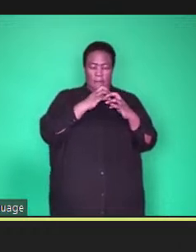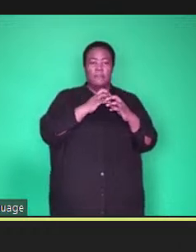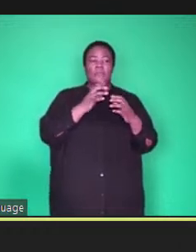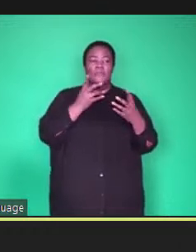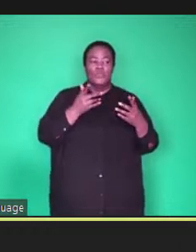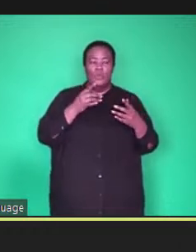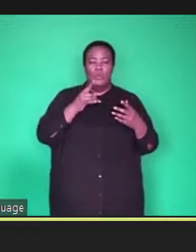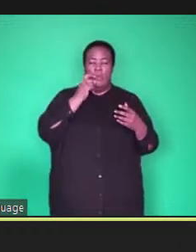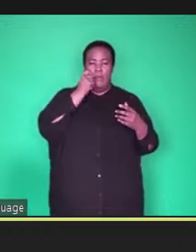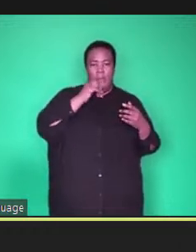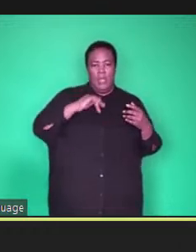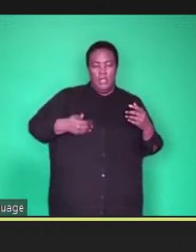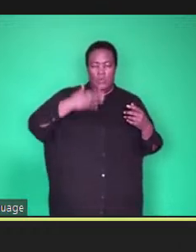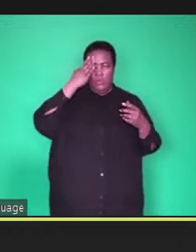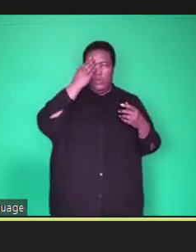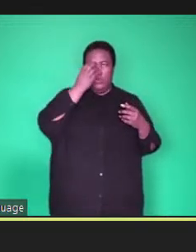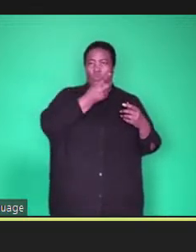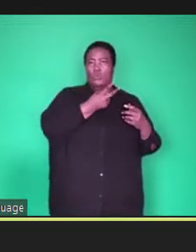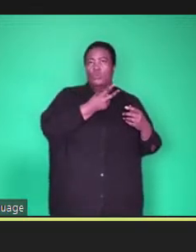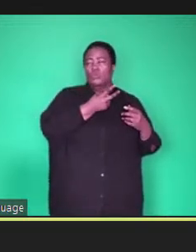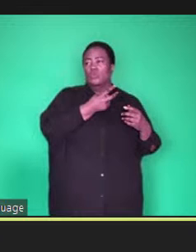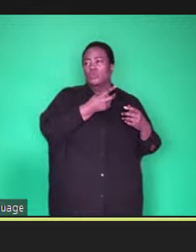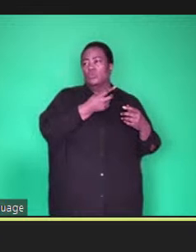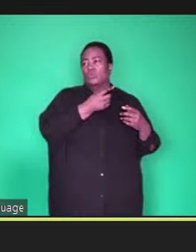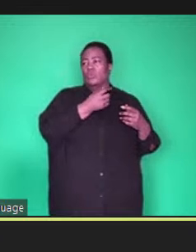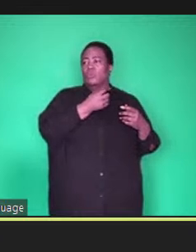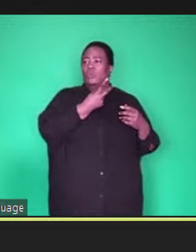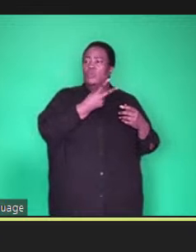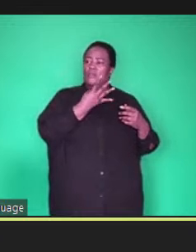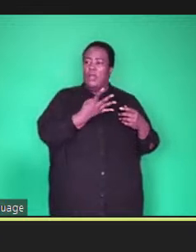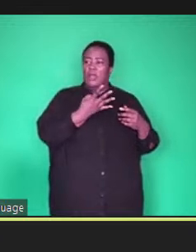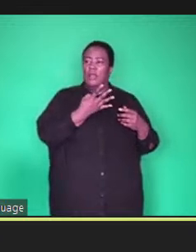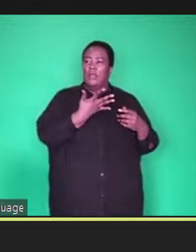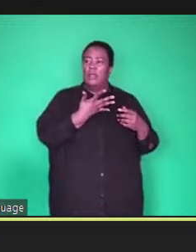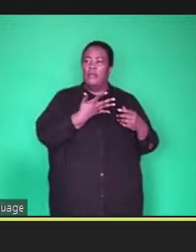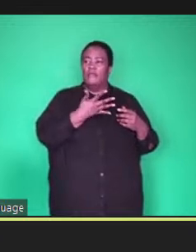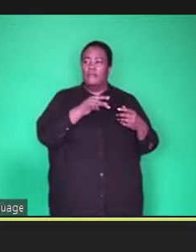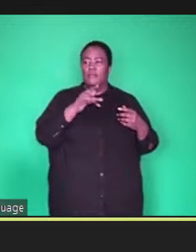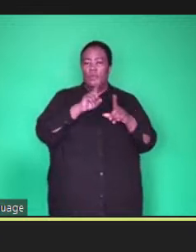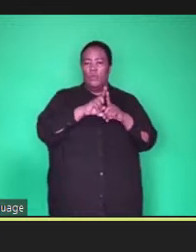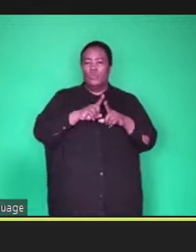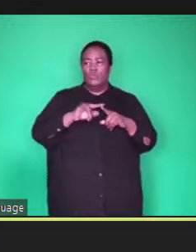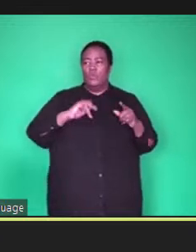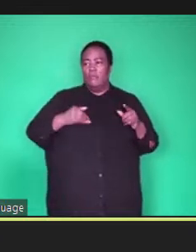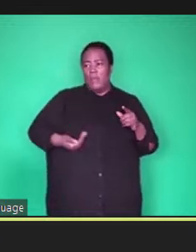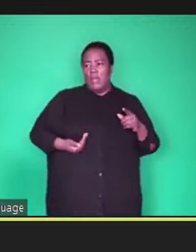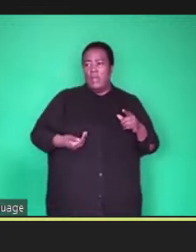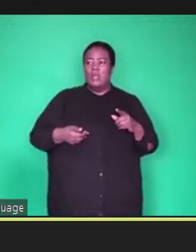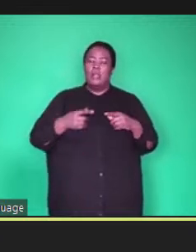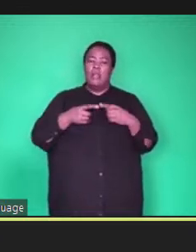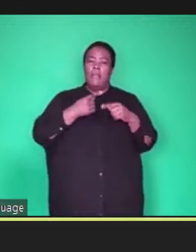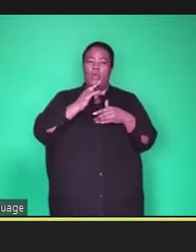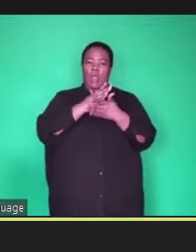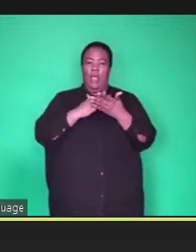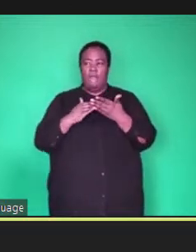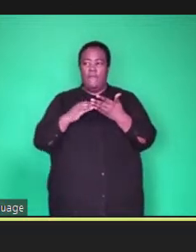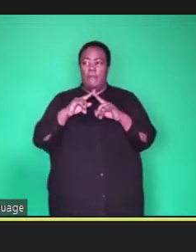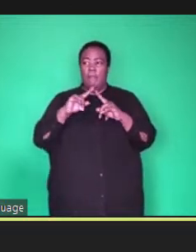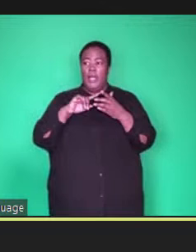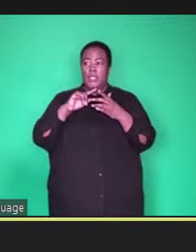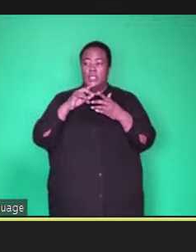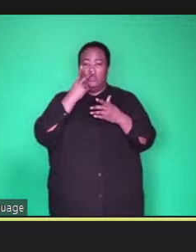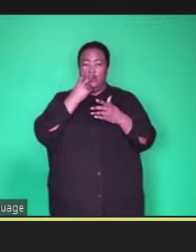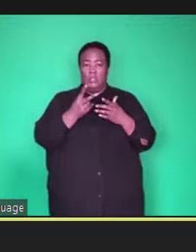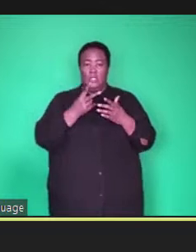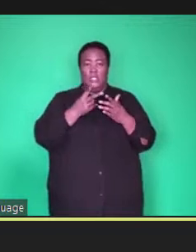here, and around 25. Women also in temporary out-migration, about half of the mode, but look at the shape.